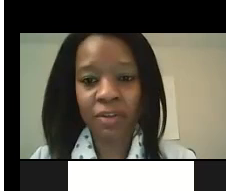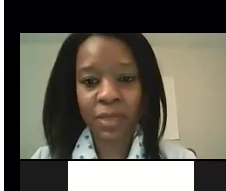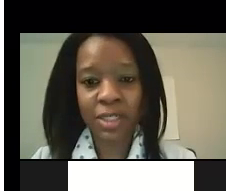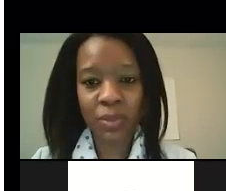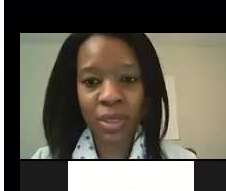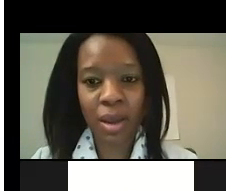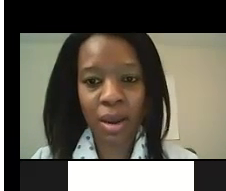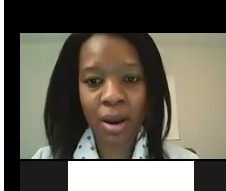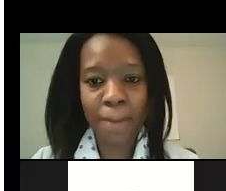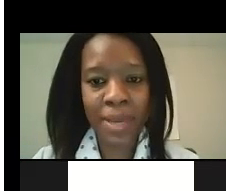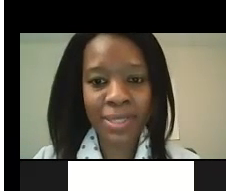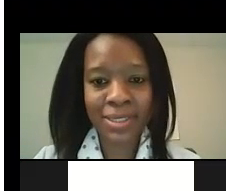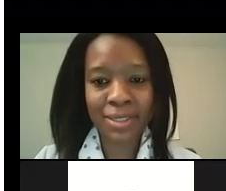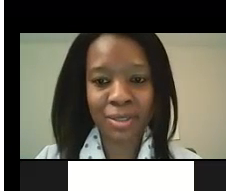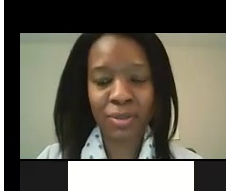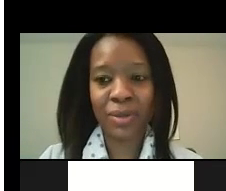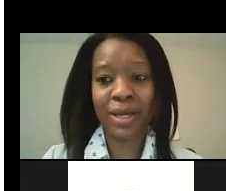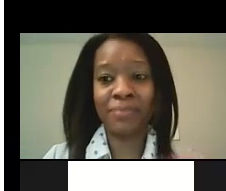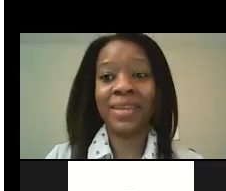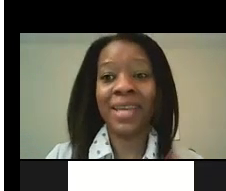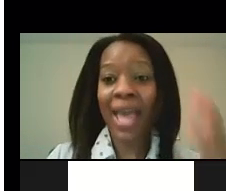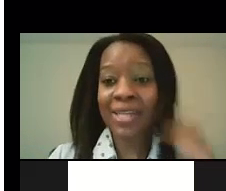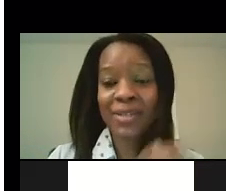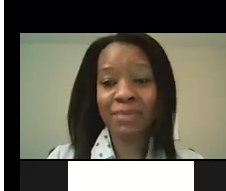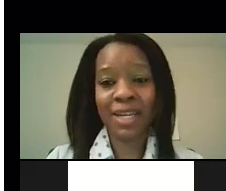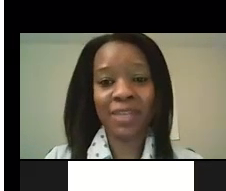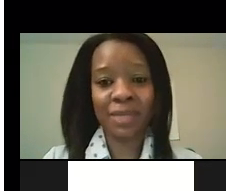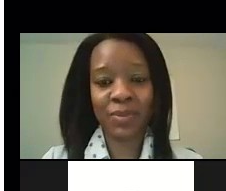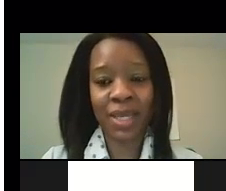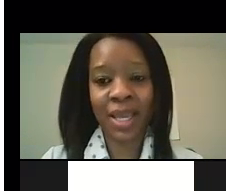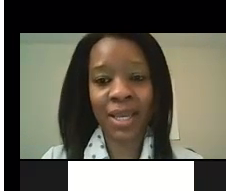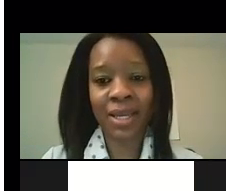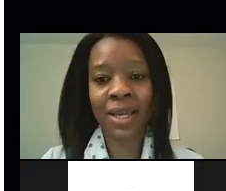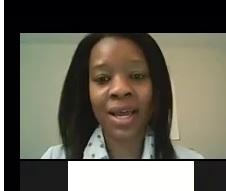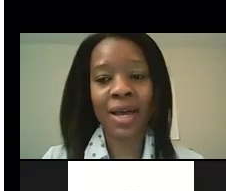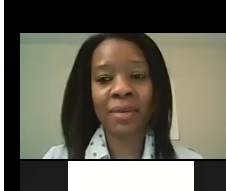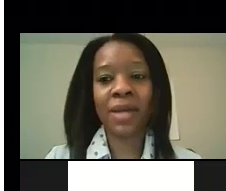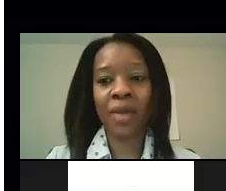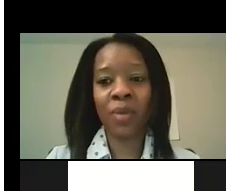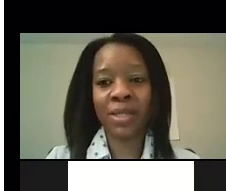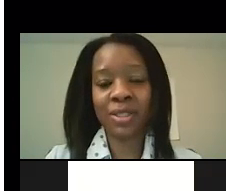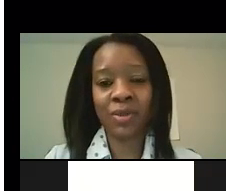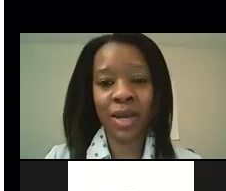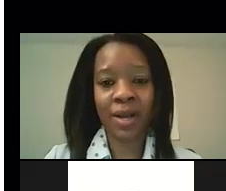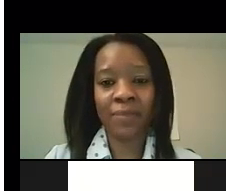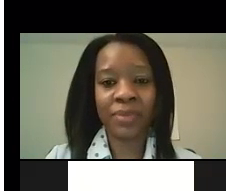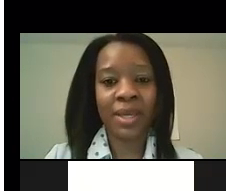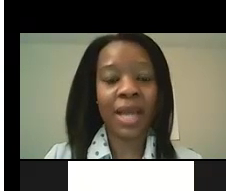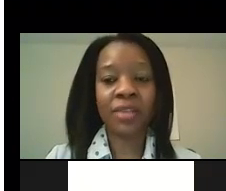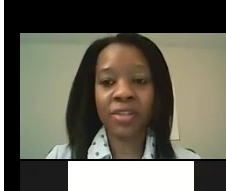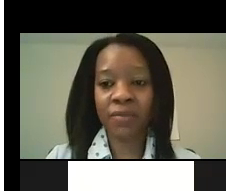chat. We've been doing our best to answer as many of them as we can, but I want